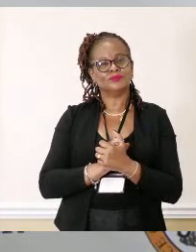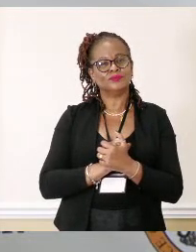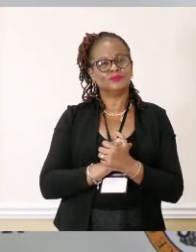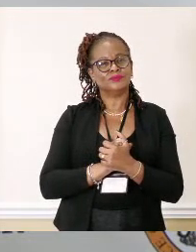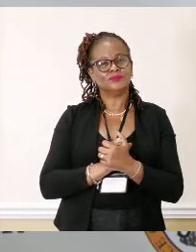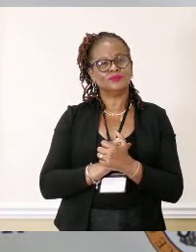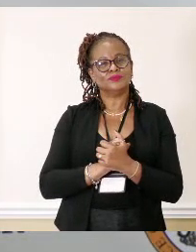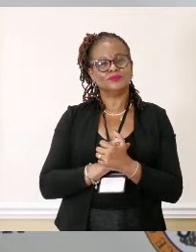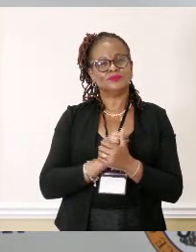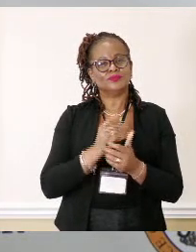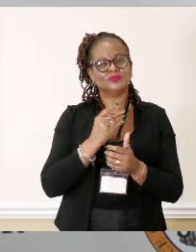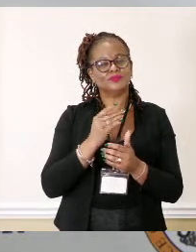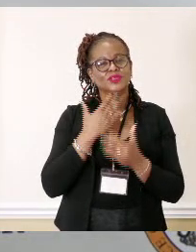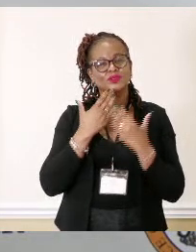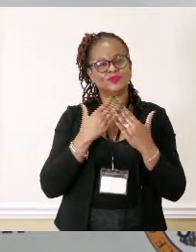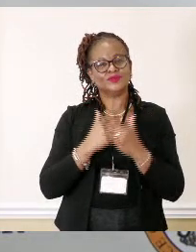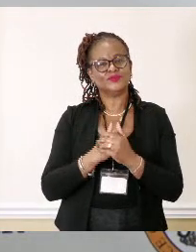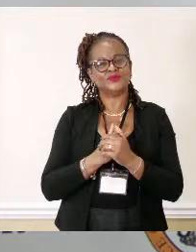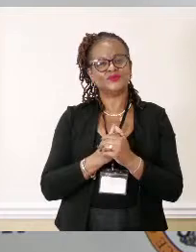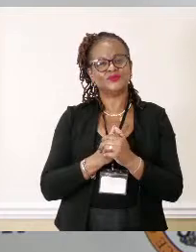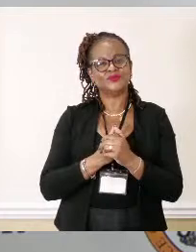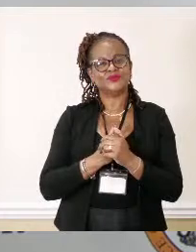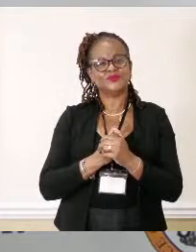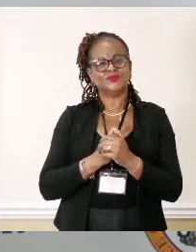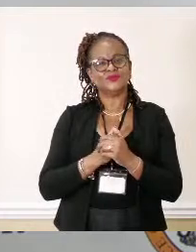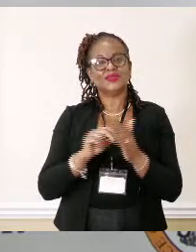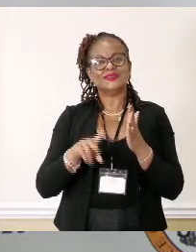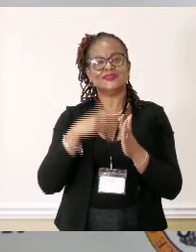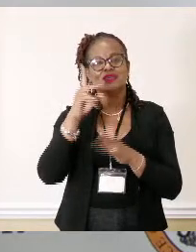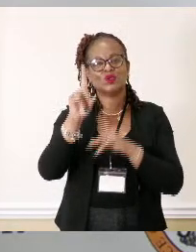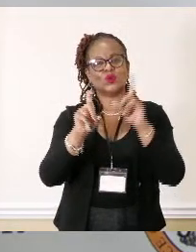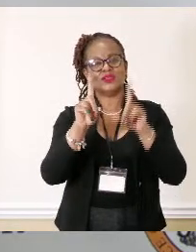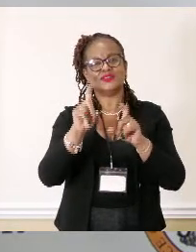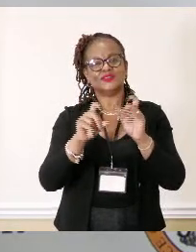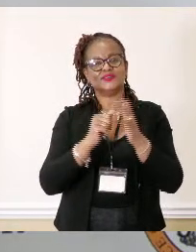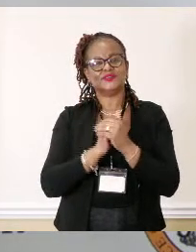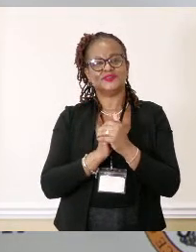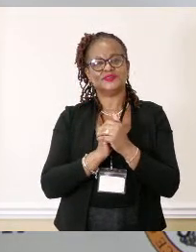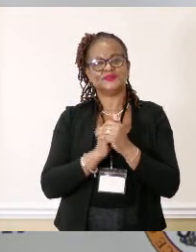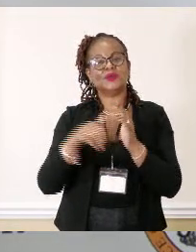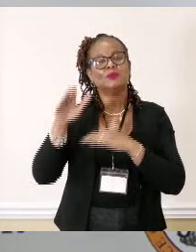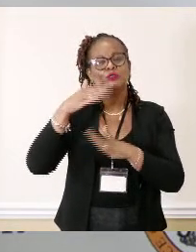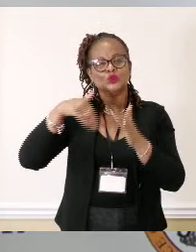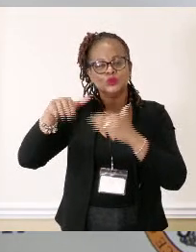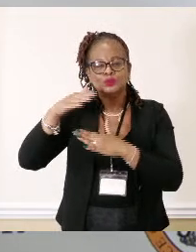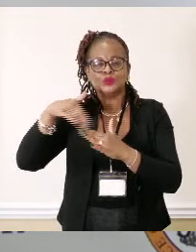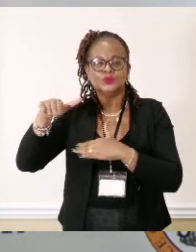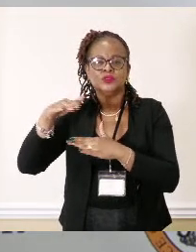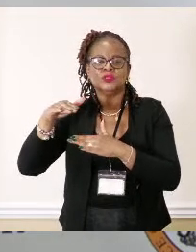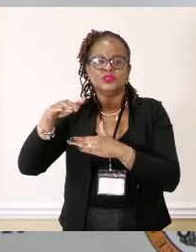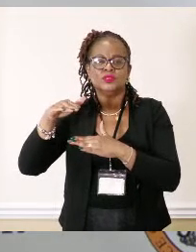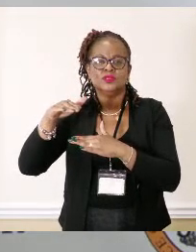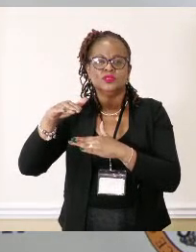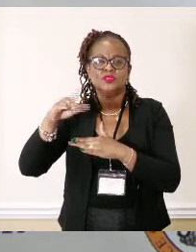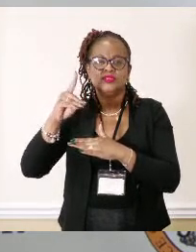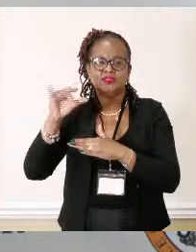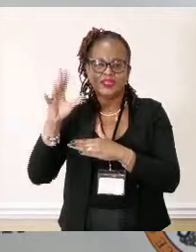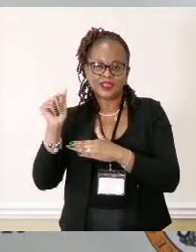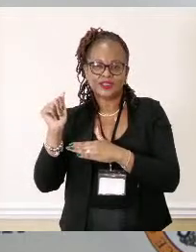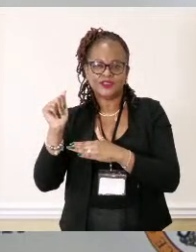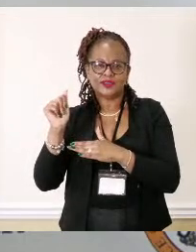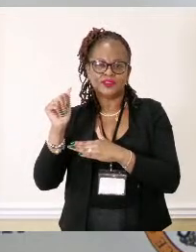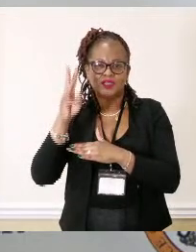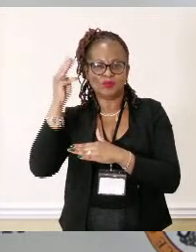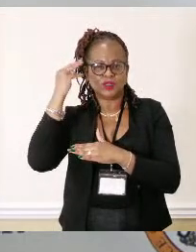Thank you, Dr. Dalregis. So my second question is more of a social inquiry. In the data that the ministry